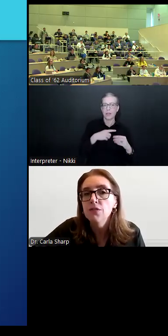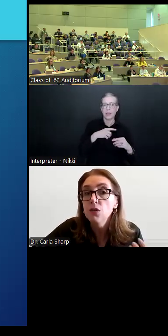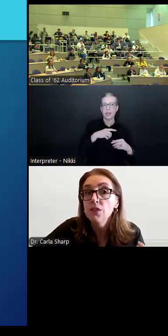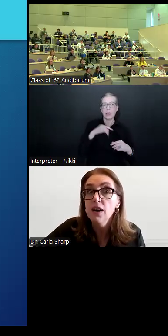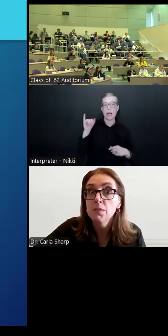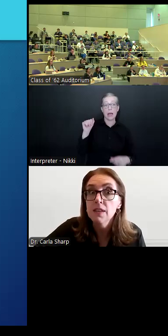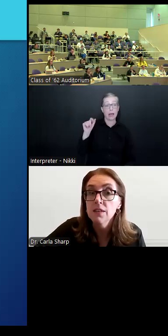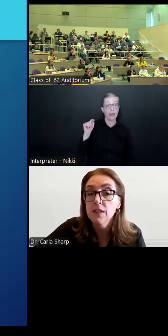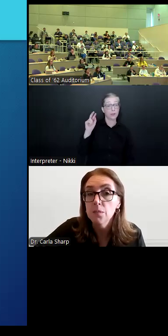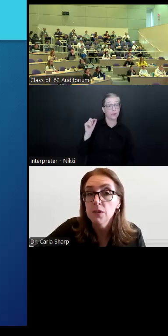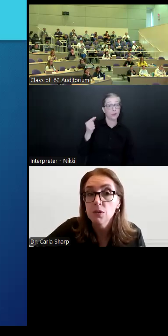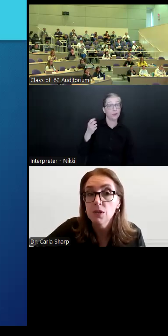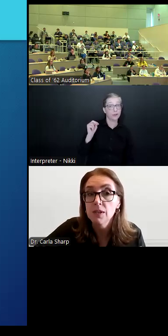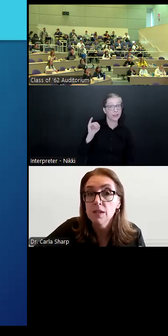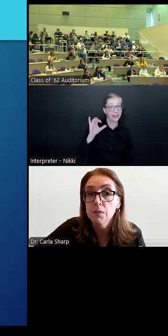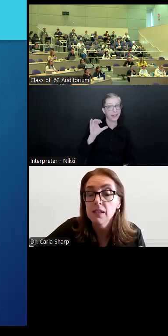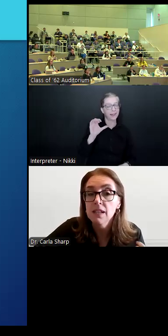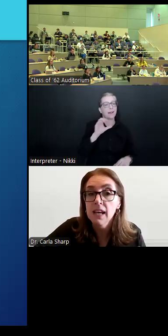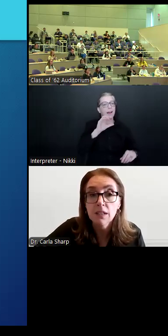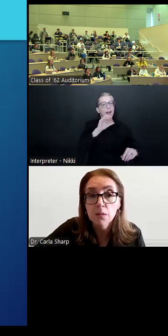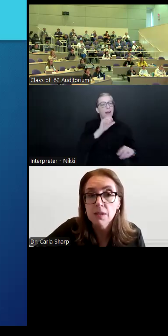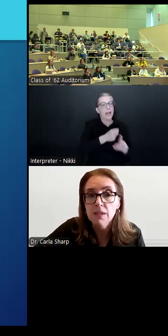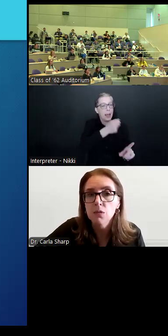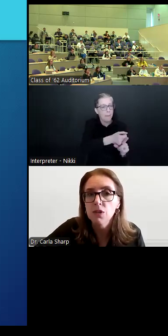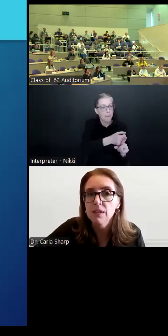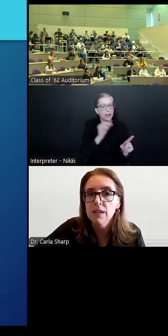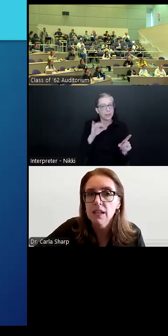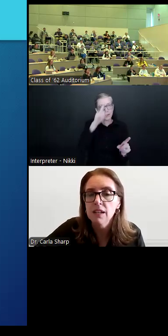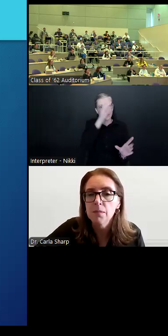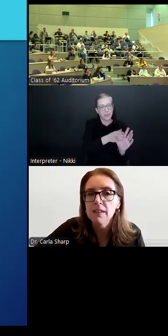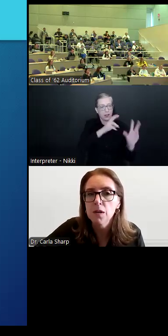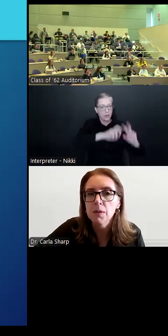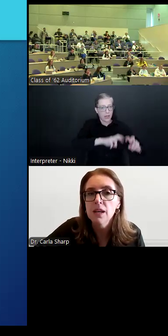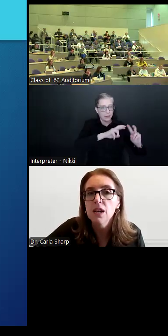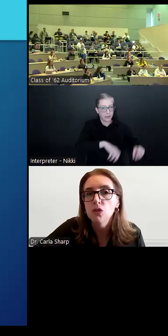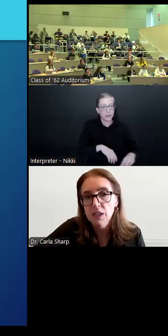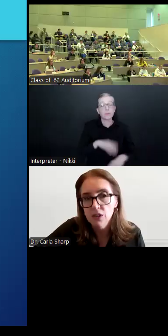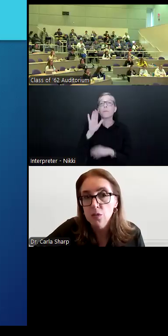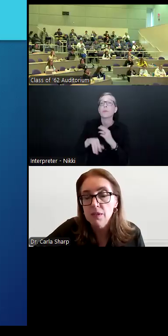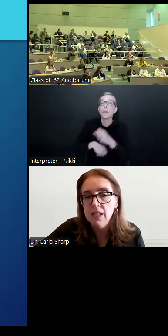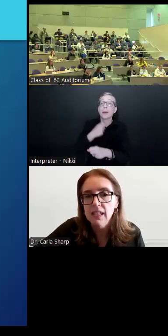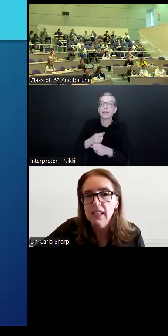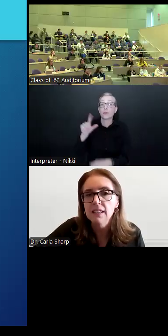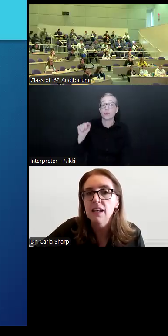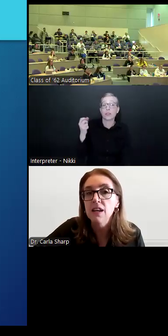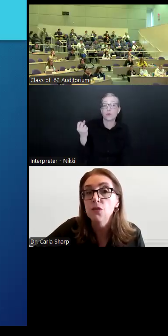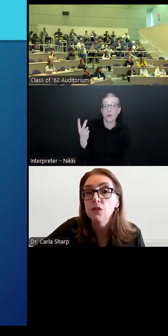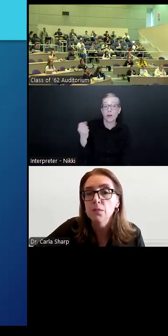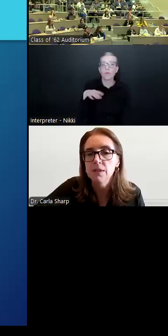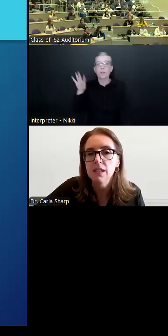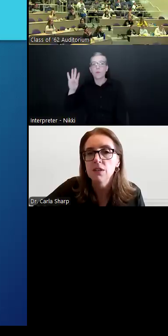2012, 45% of therapists were doing CBT, 18% were doing psychodynamic therapy, 22% eclectic,